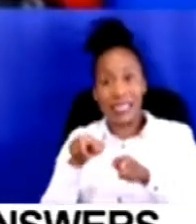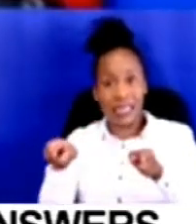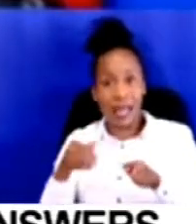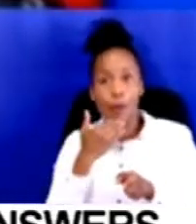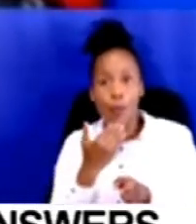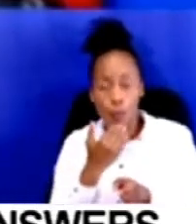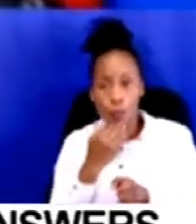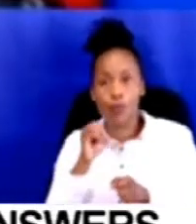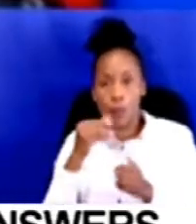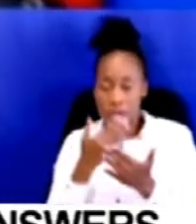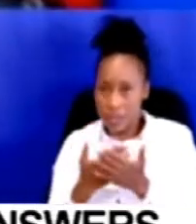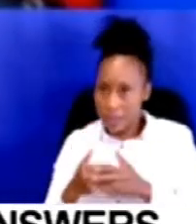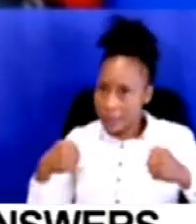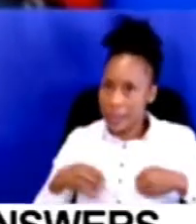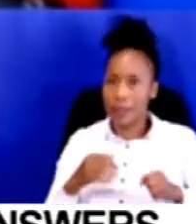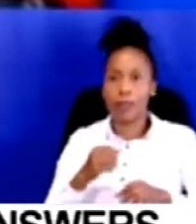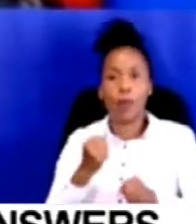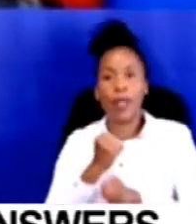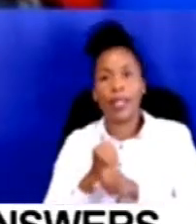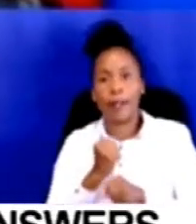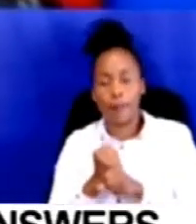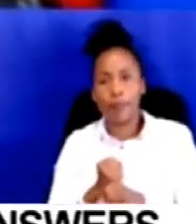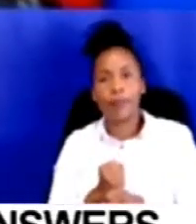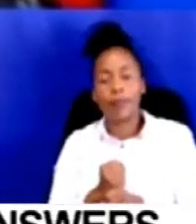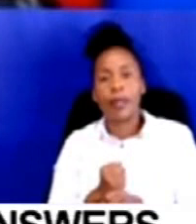the road running and attend to these